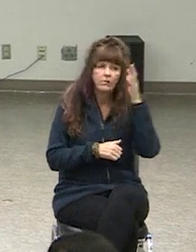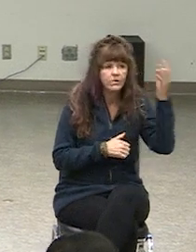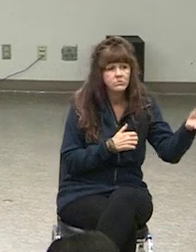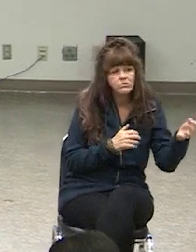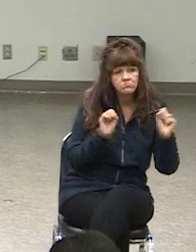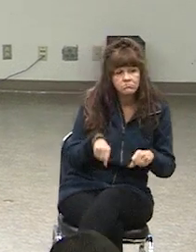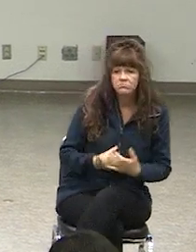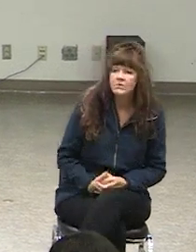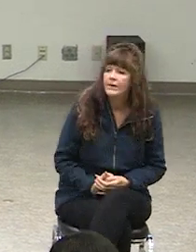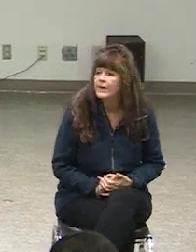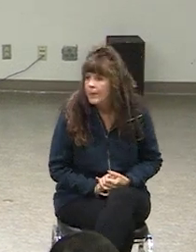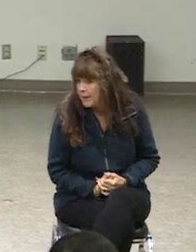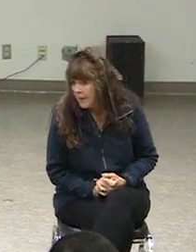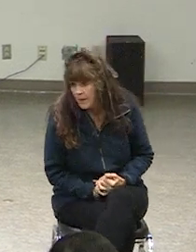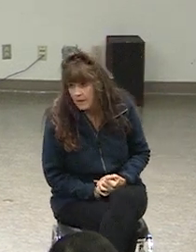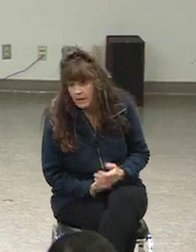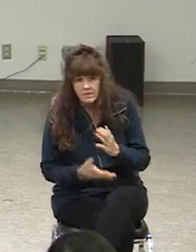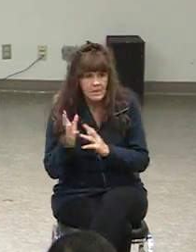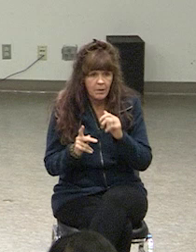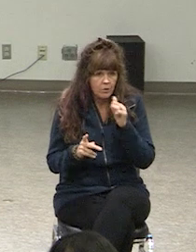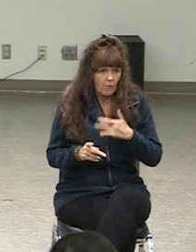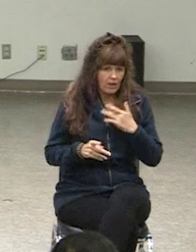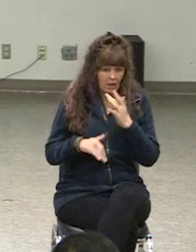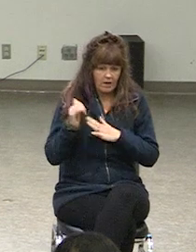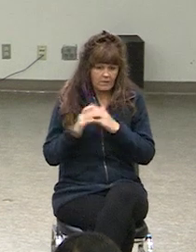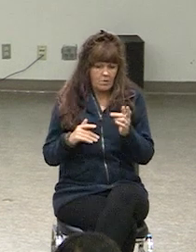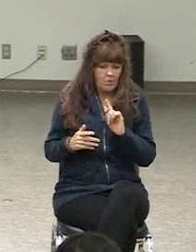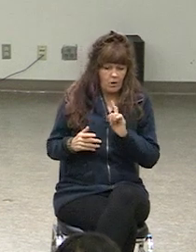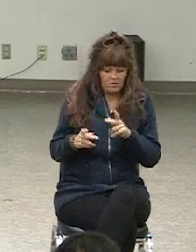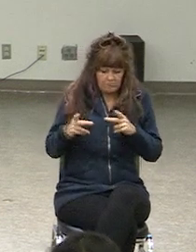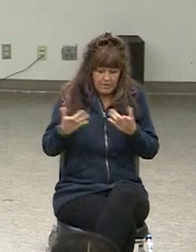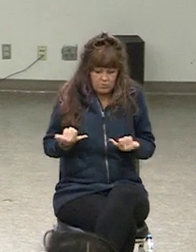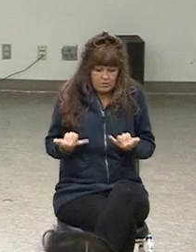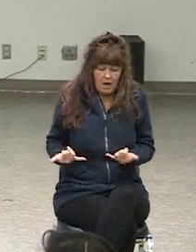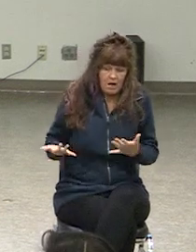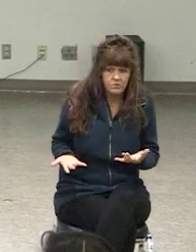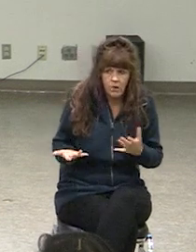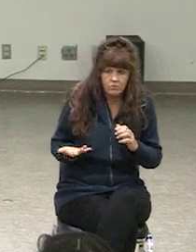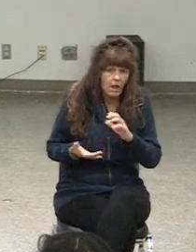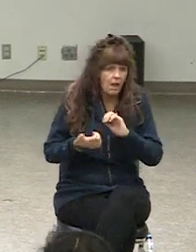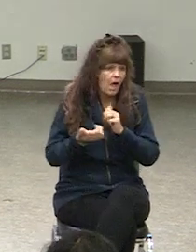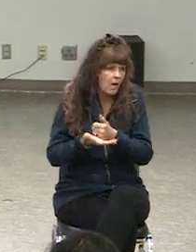gonna dismantle white supremacy today, but what we do get done today, we should still value that.